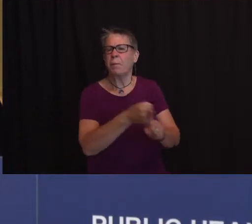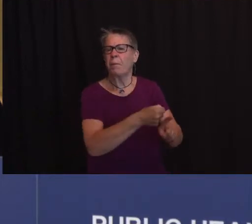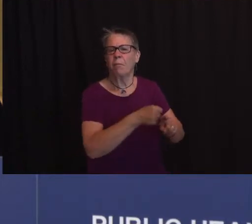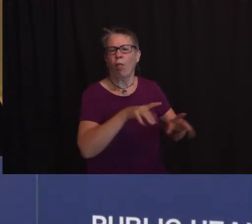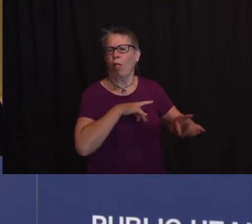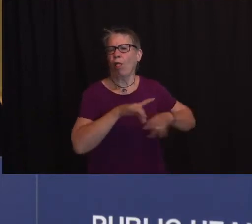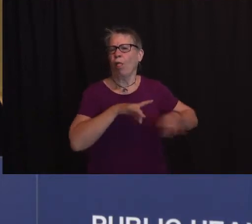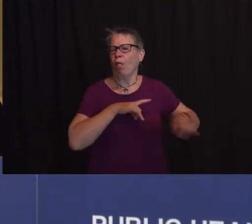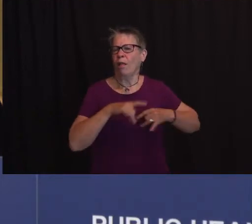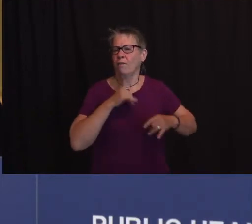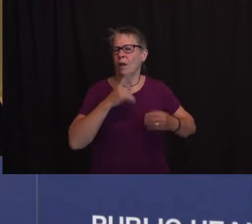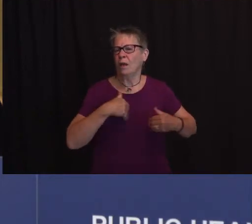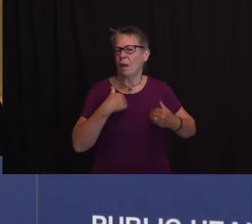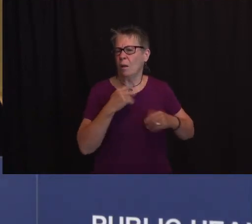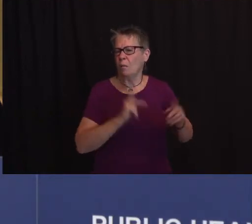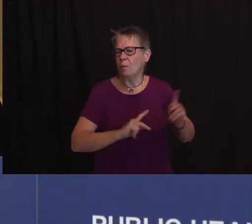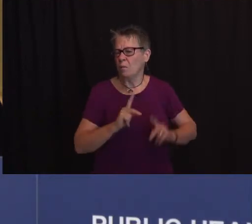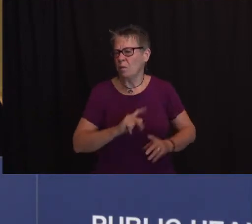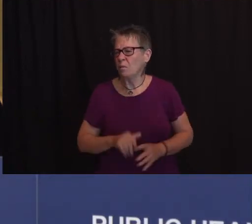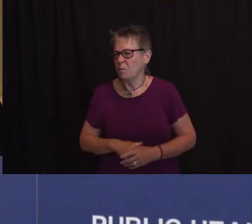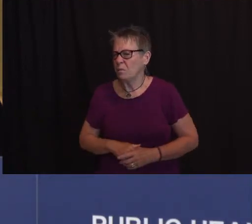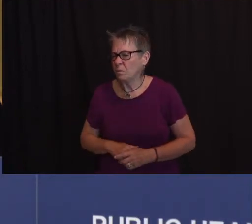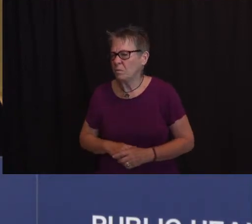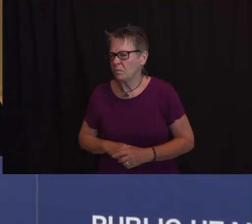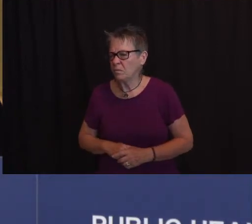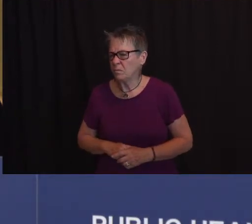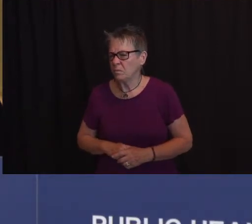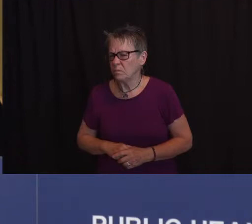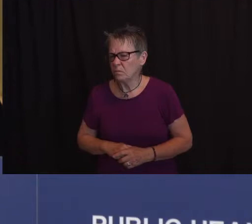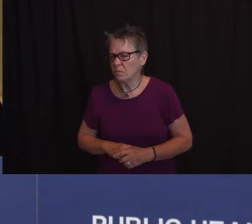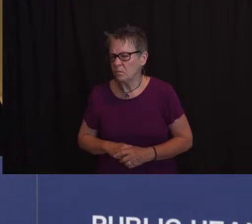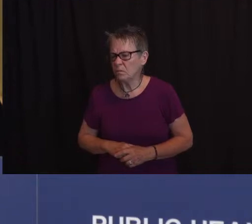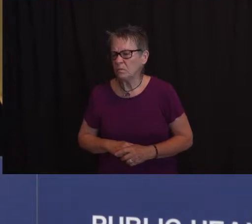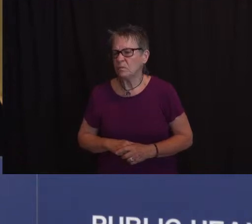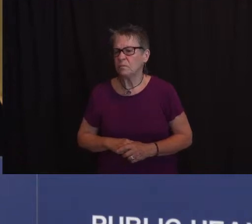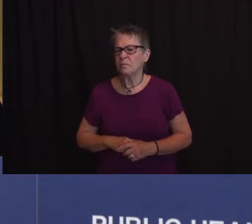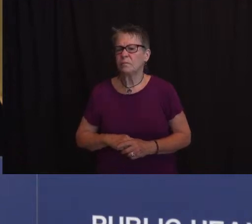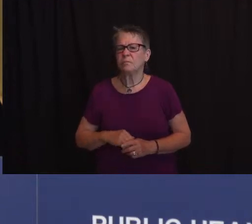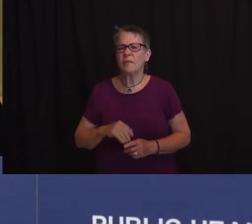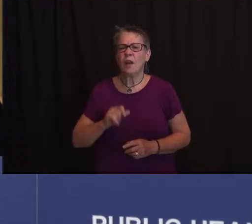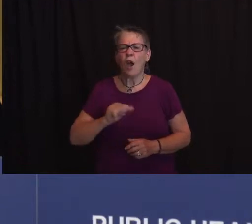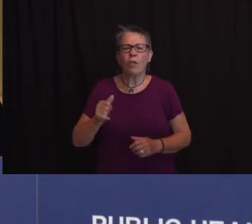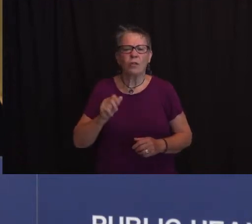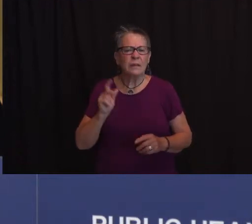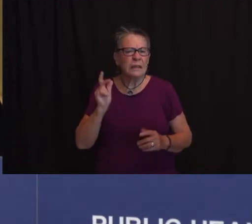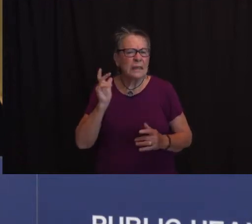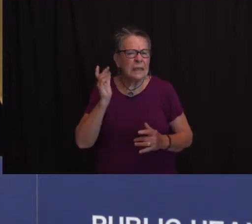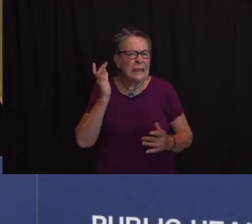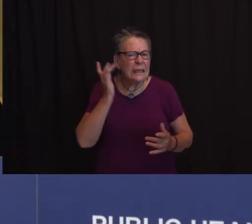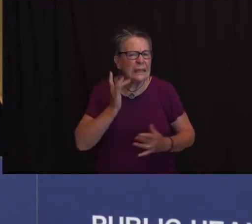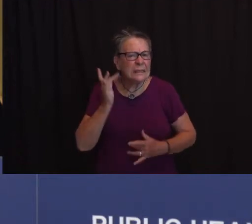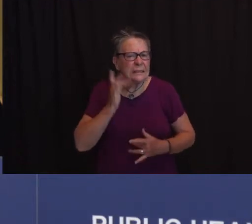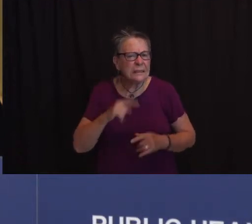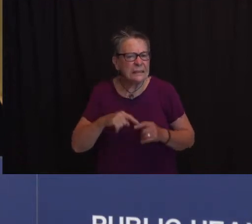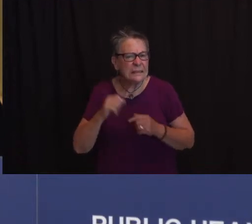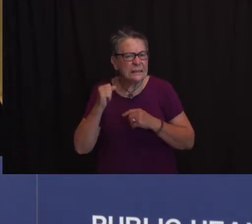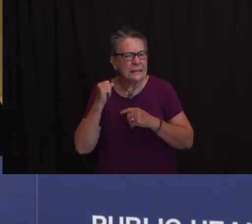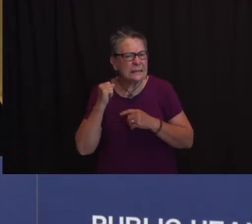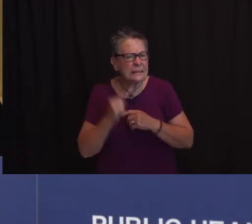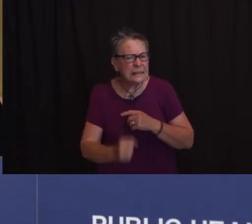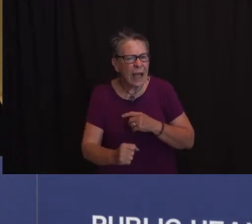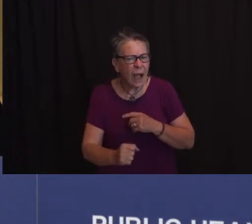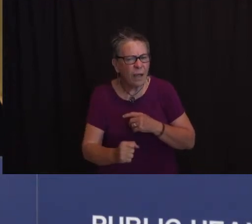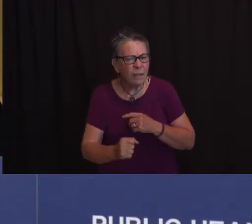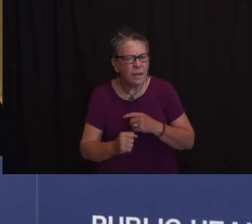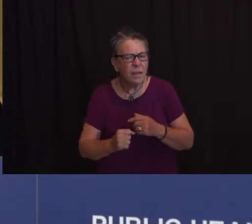that probably these, you know, older toddlers, infants, they hadn't really been exposed to